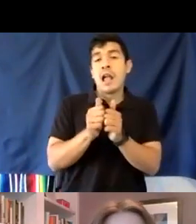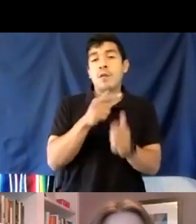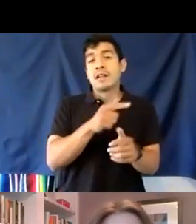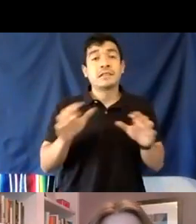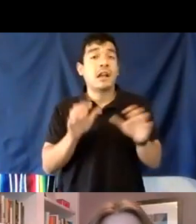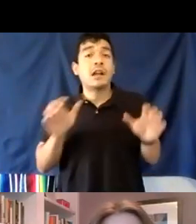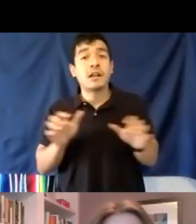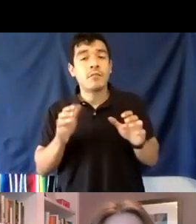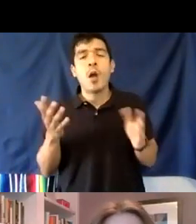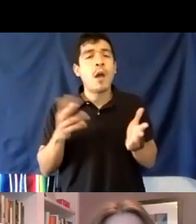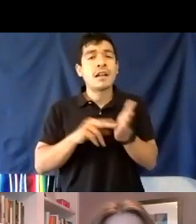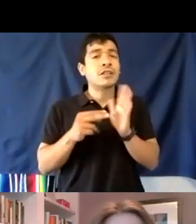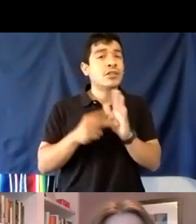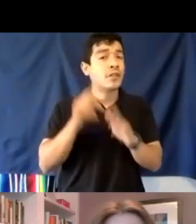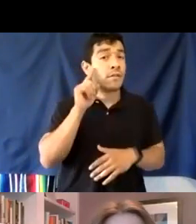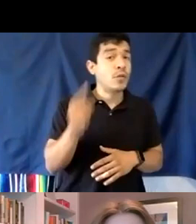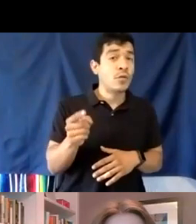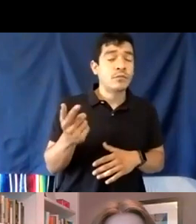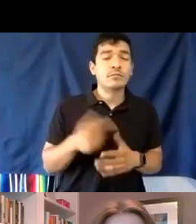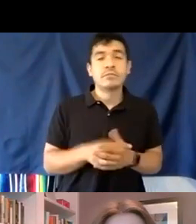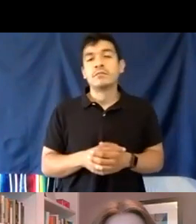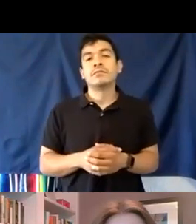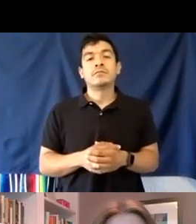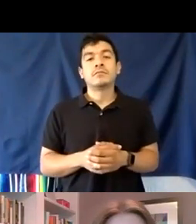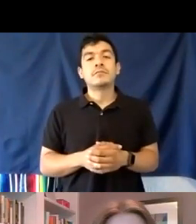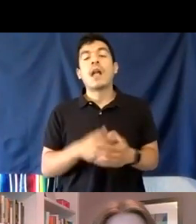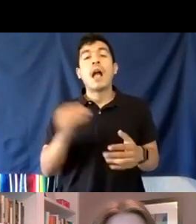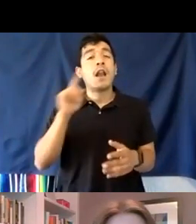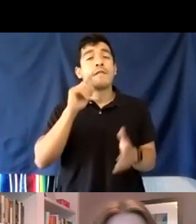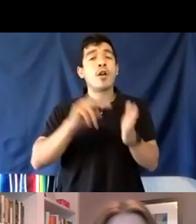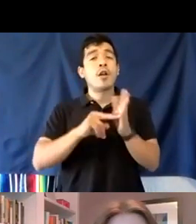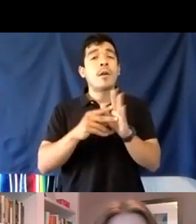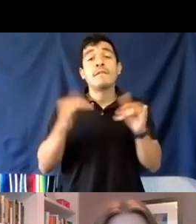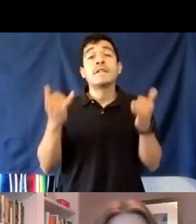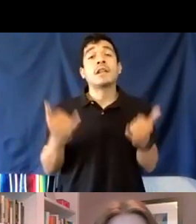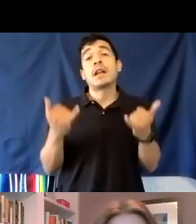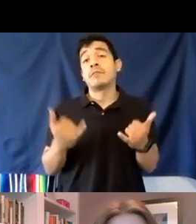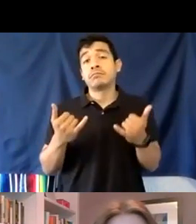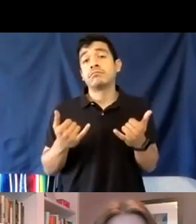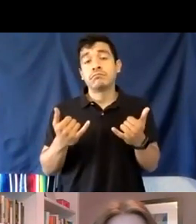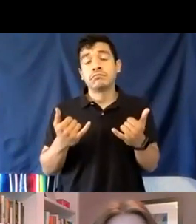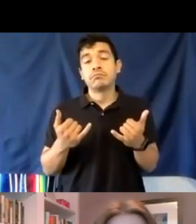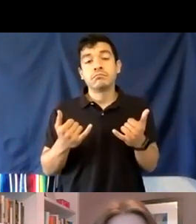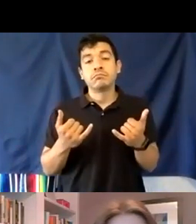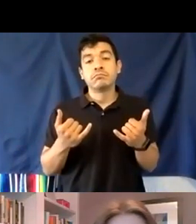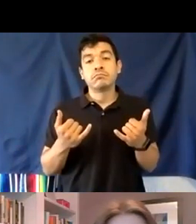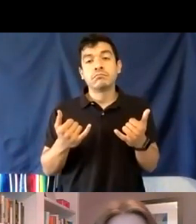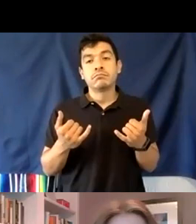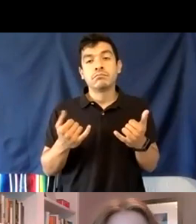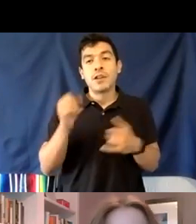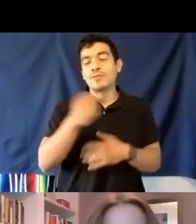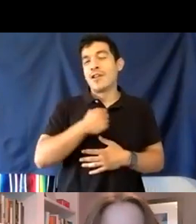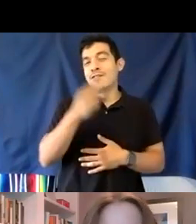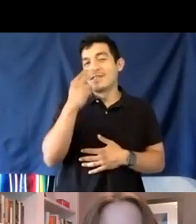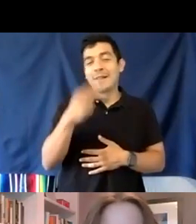what its intentions are, and what it can do. And for the purposes of today, you can see my cat behind me.